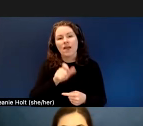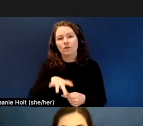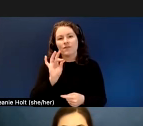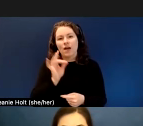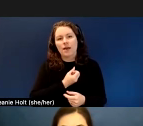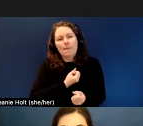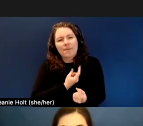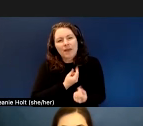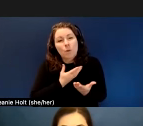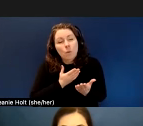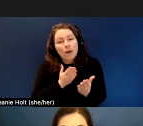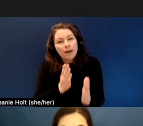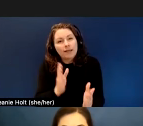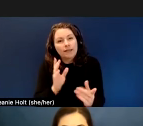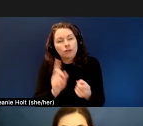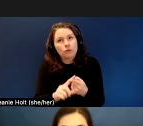ways to